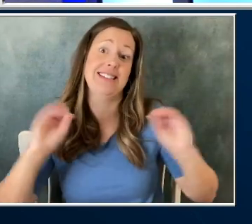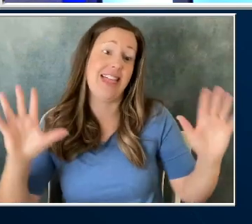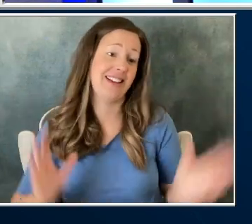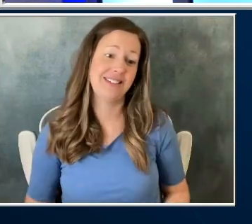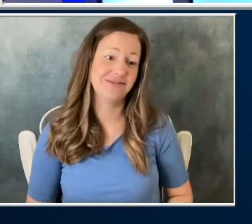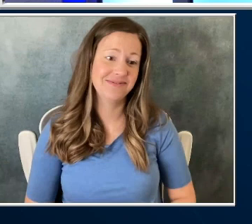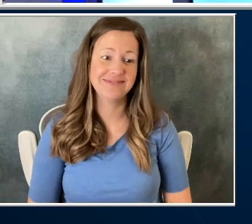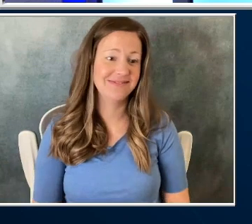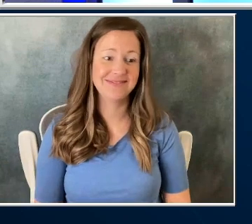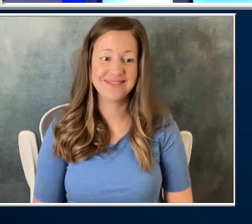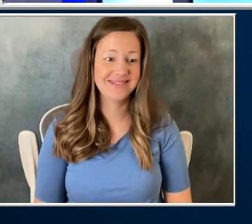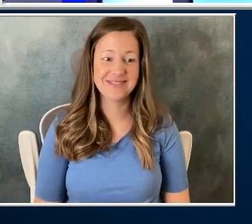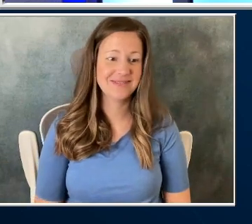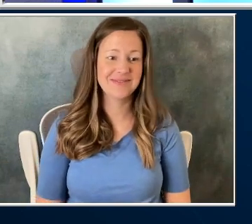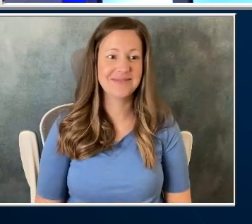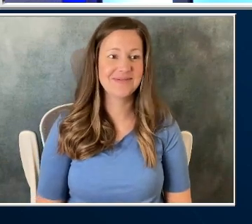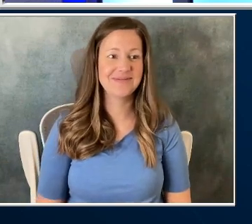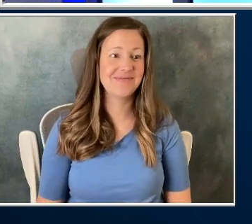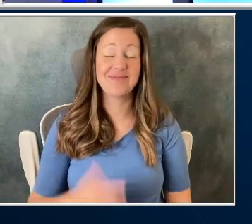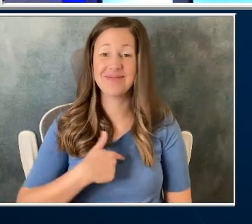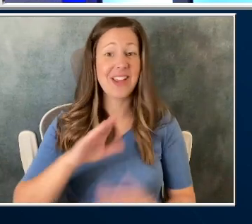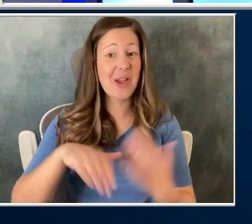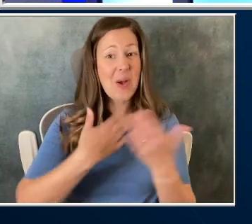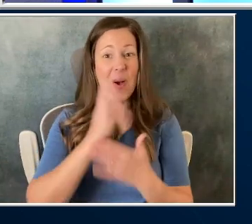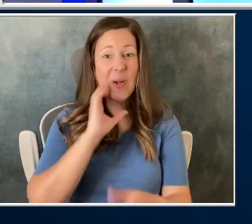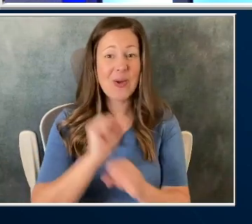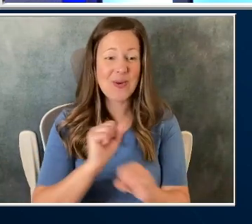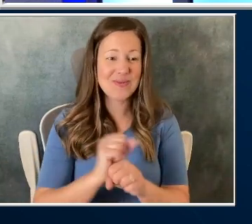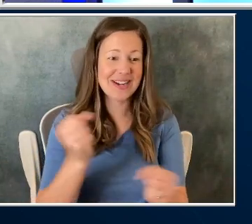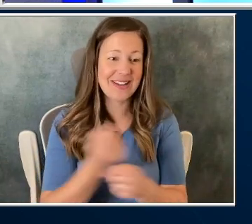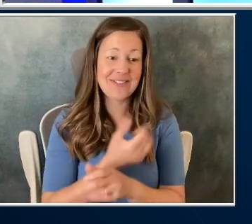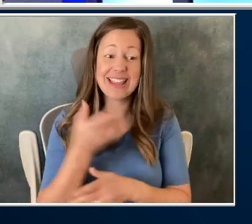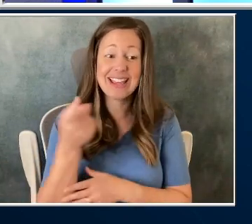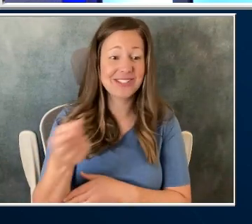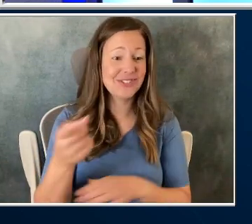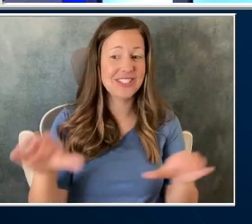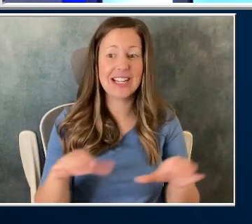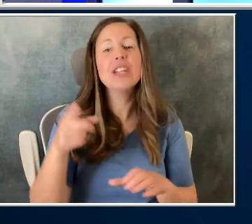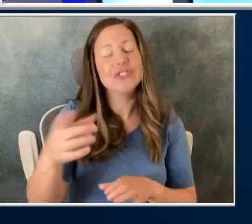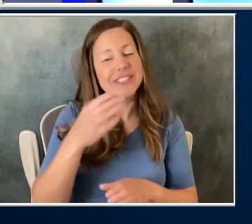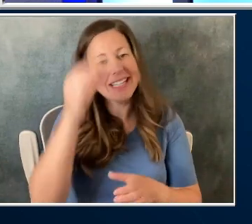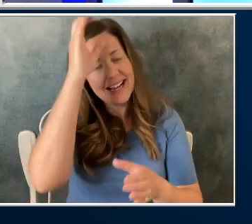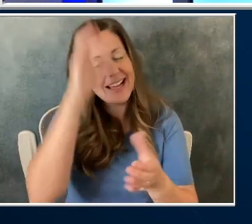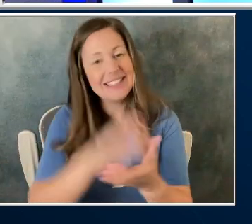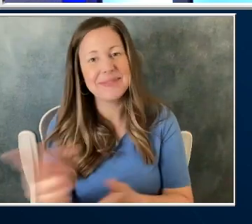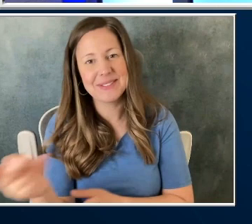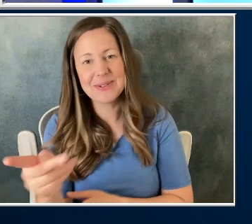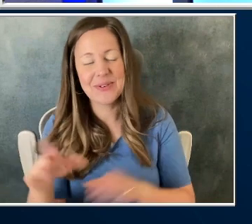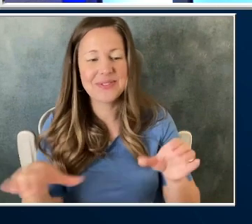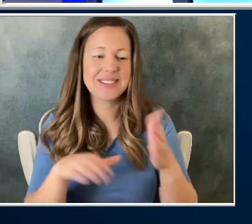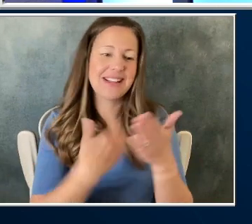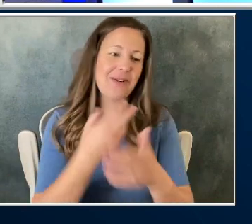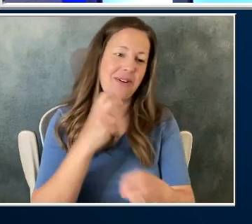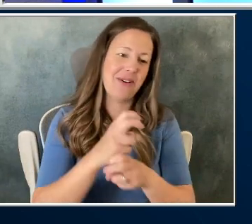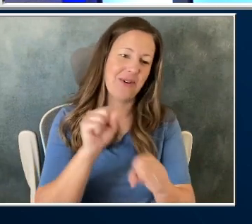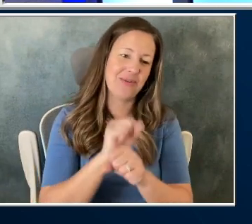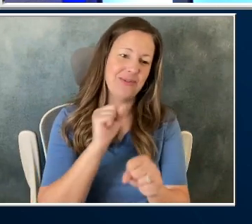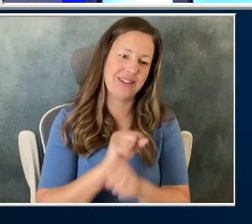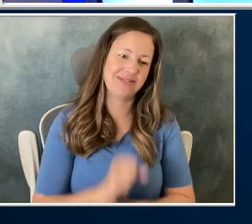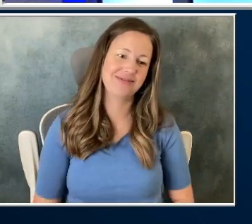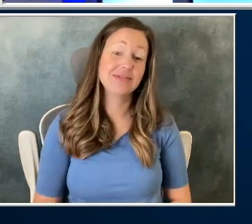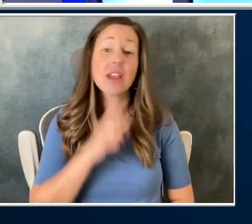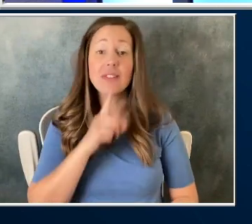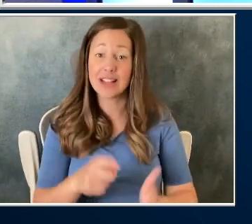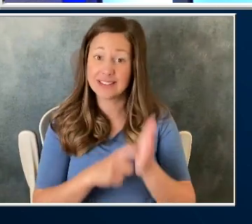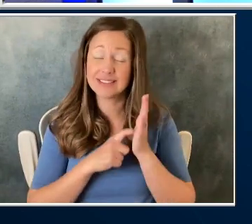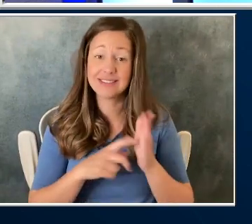all the. I gave her all the too. homework, and she's the one. She and her husband were the ones who did all the hard work. It takes a team, right? So, Dr.